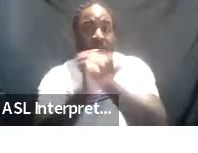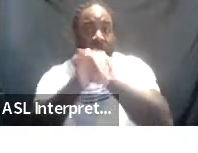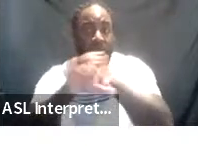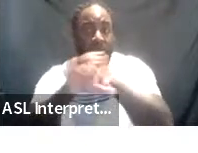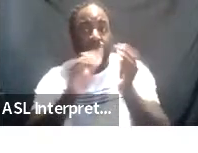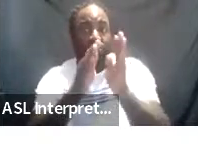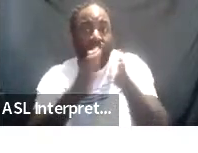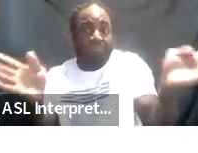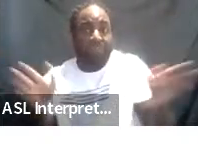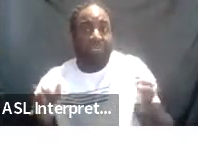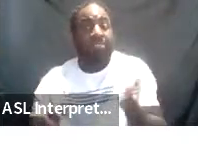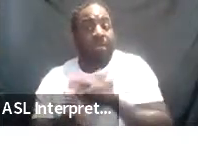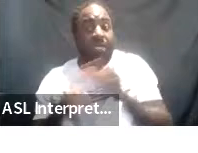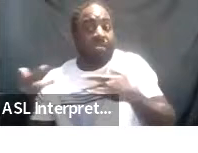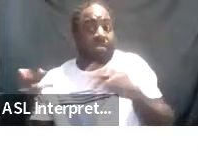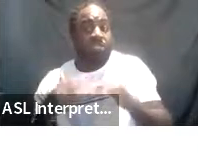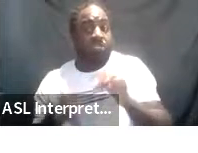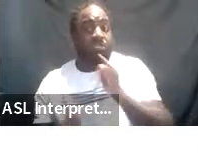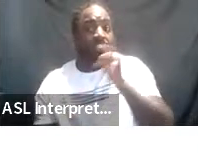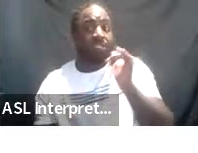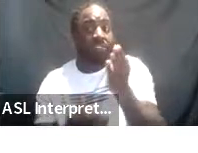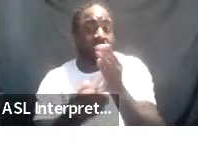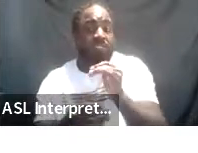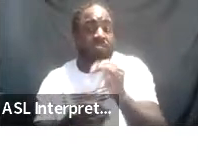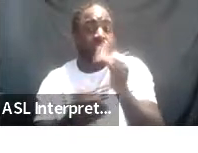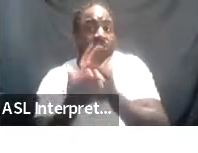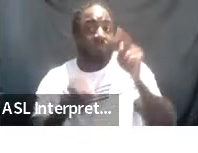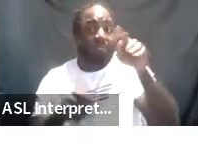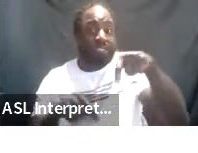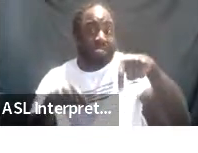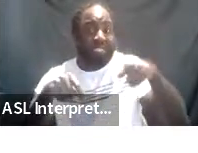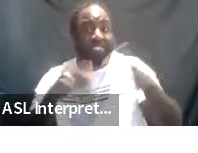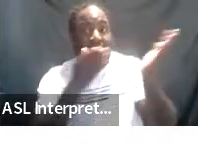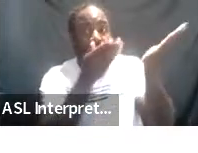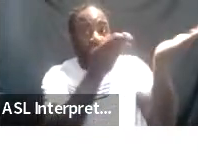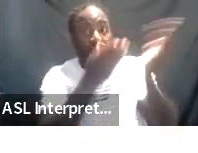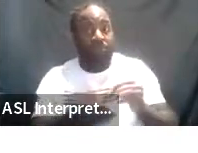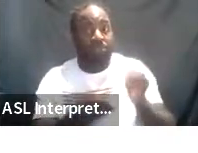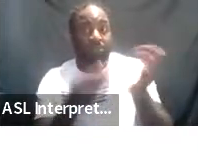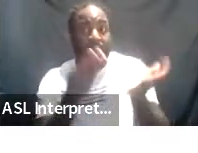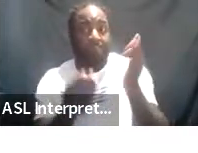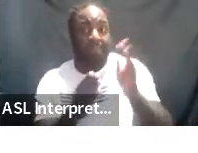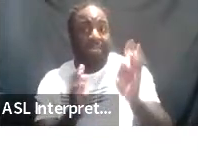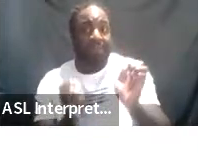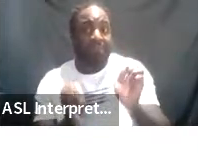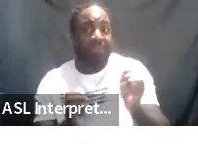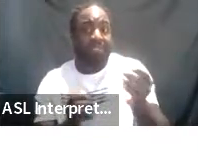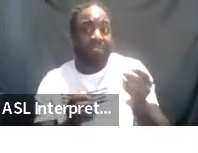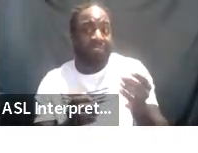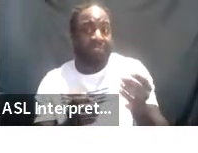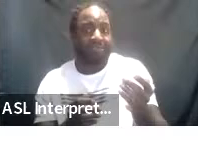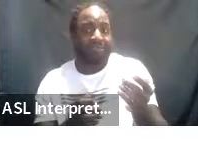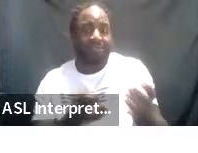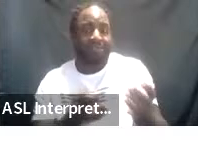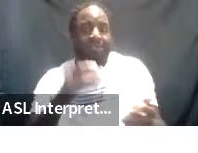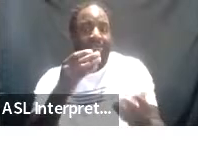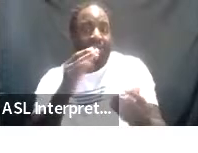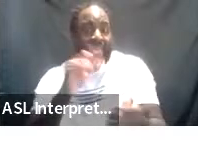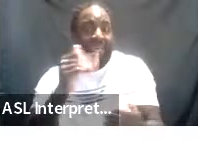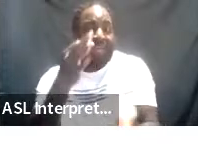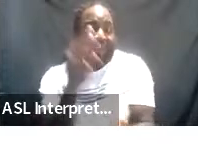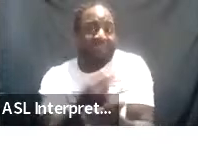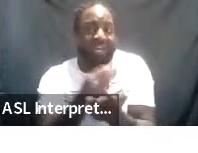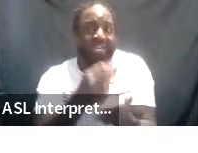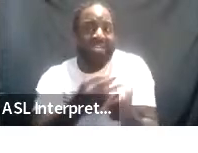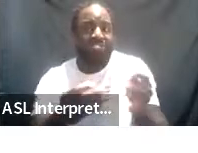that some of these proposals may be deemed to be a financial reward for landowners who